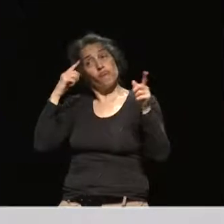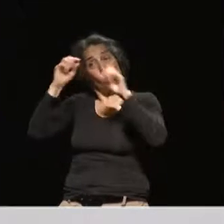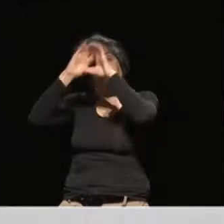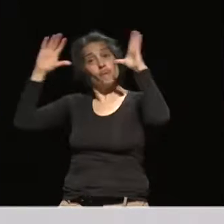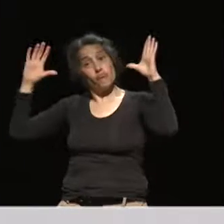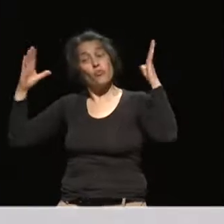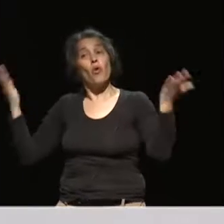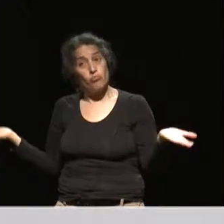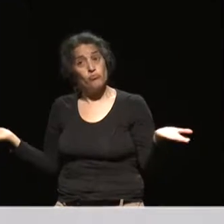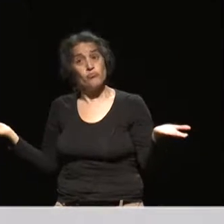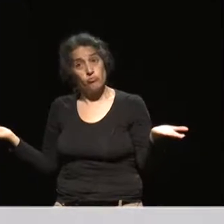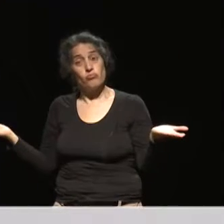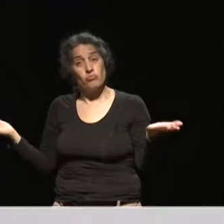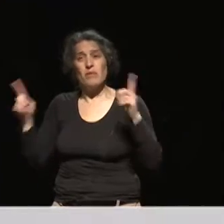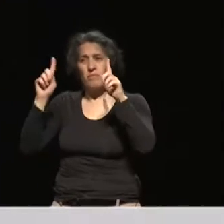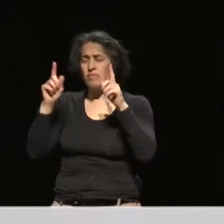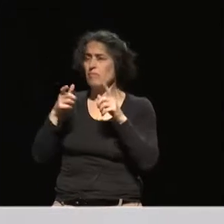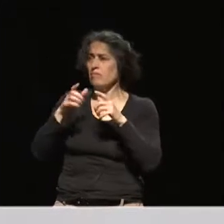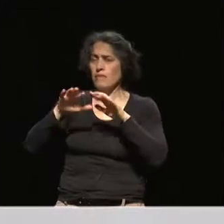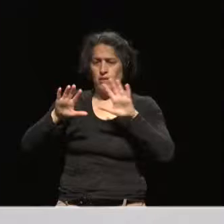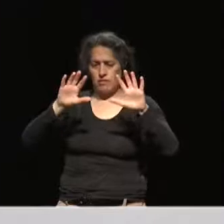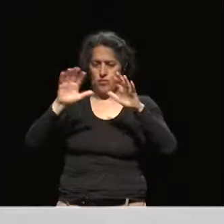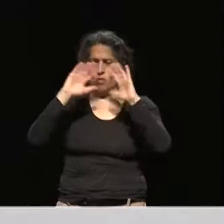those states,